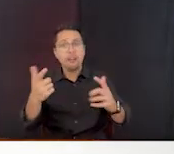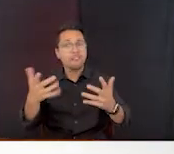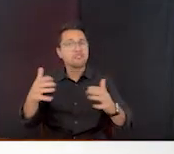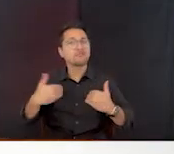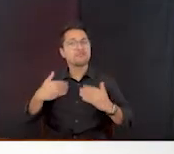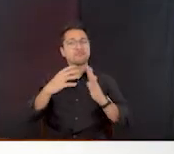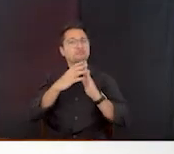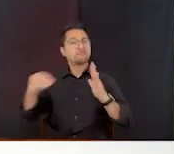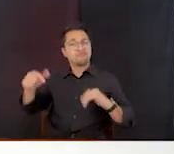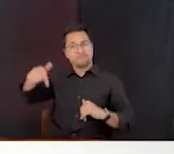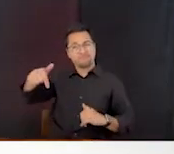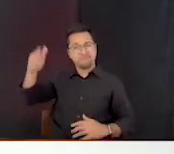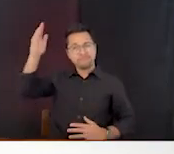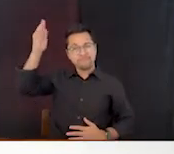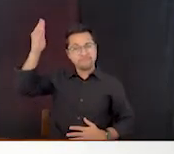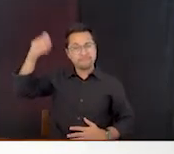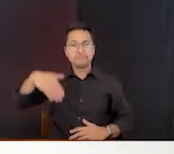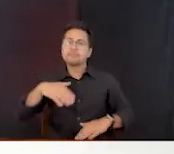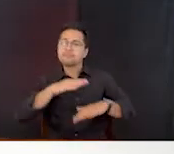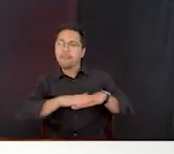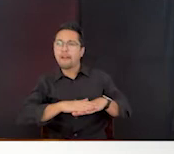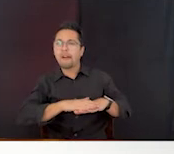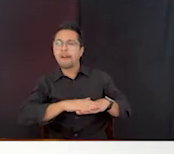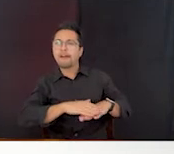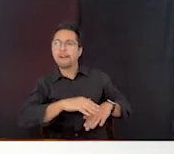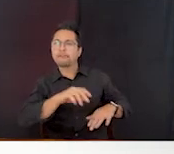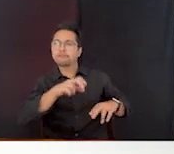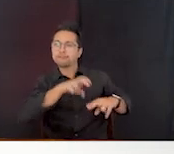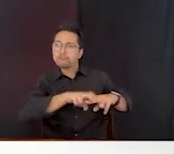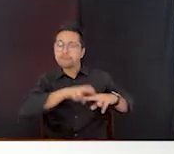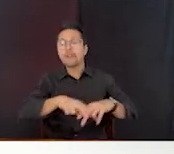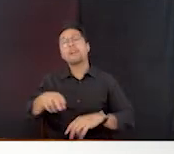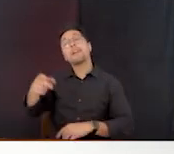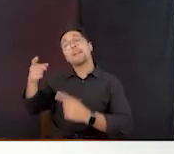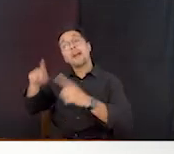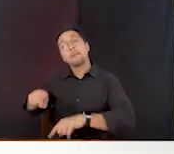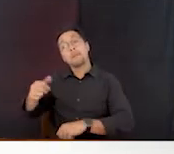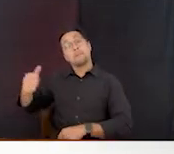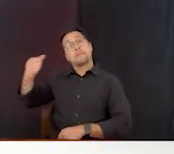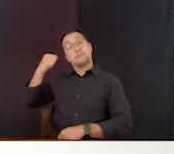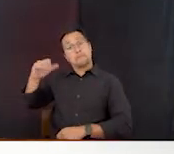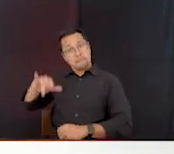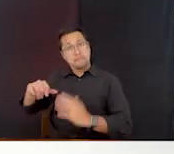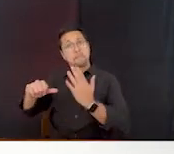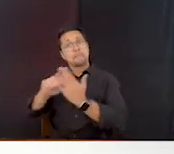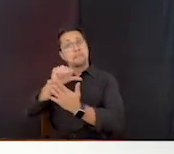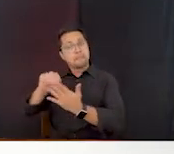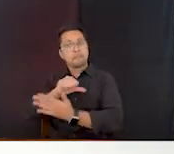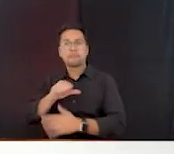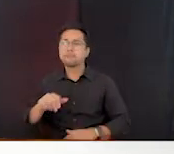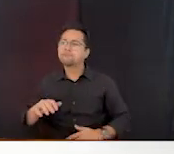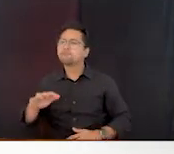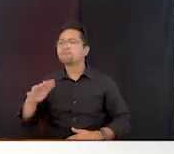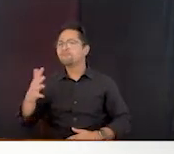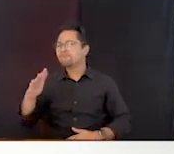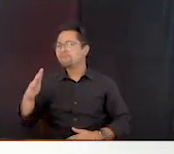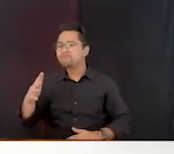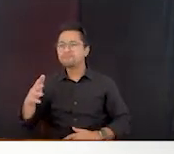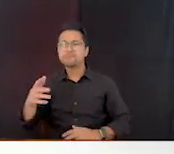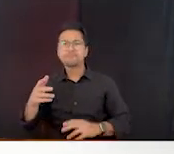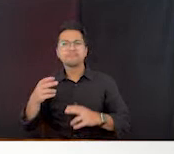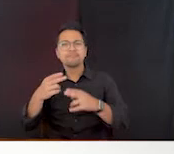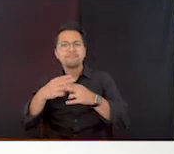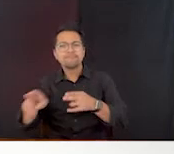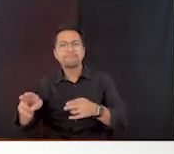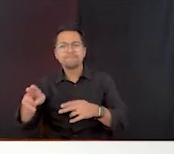excited to be here with students with the University of Choice Initiative. All of you have a